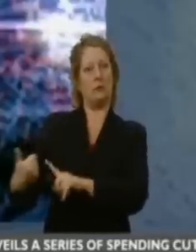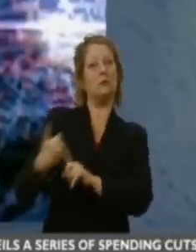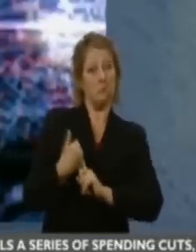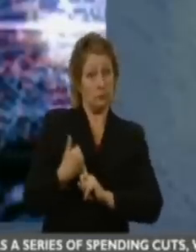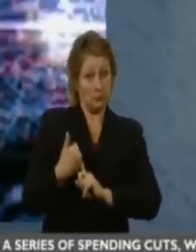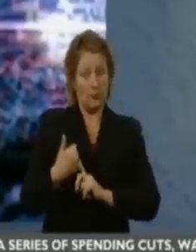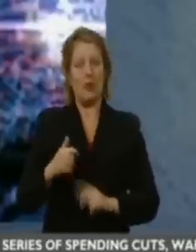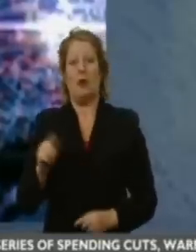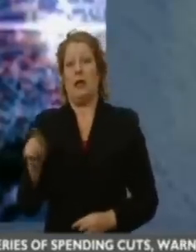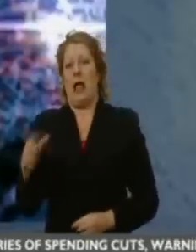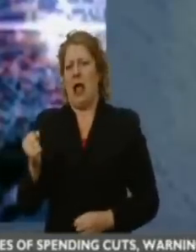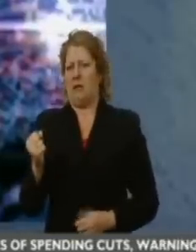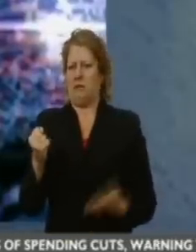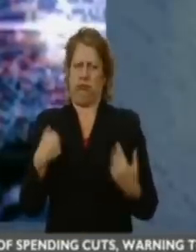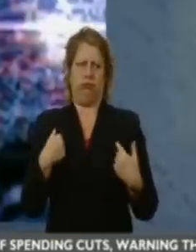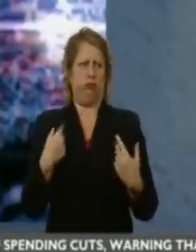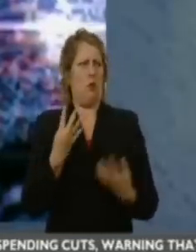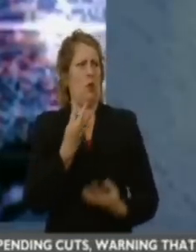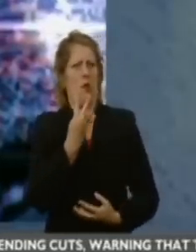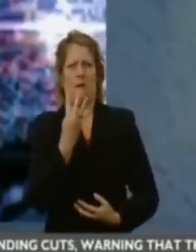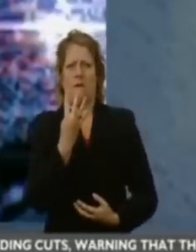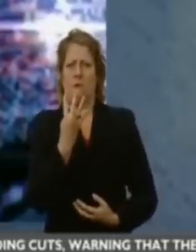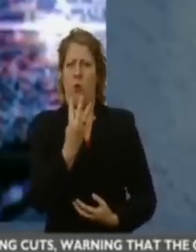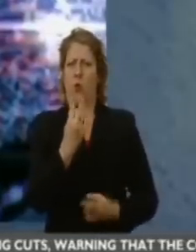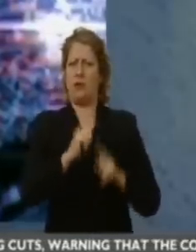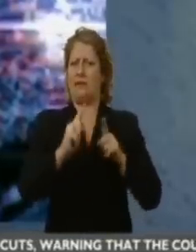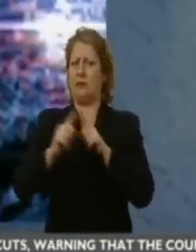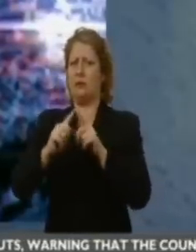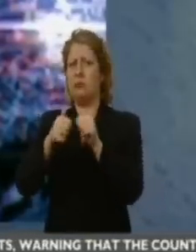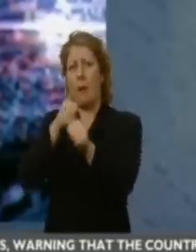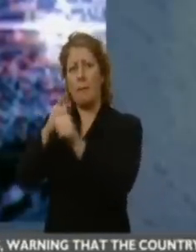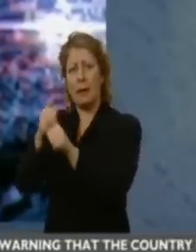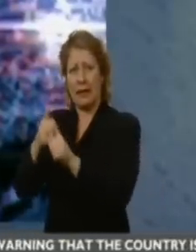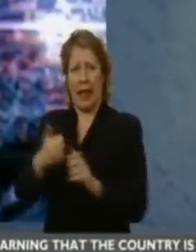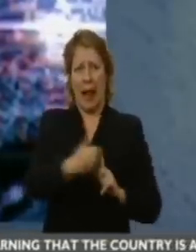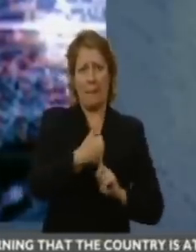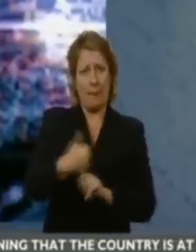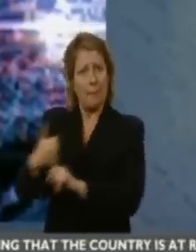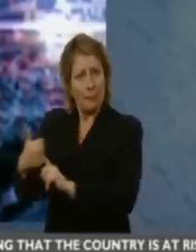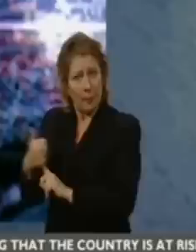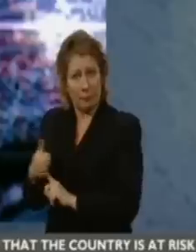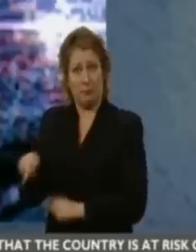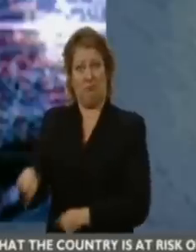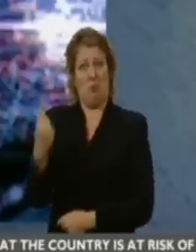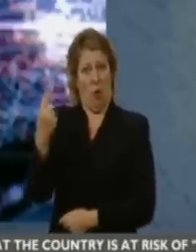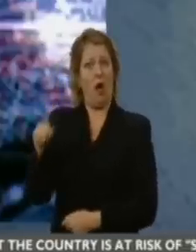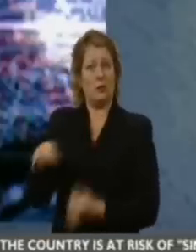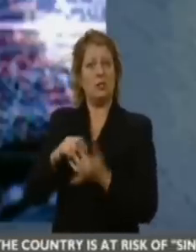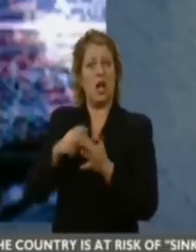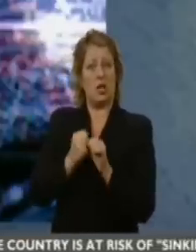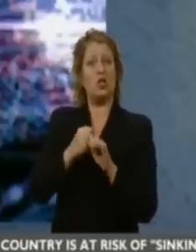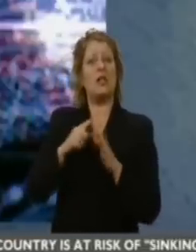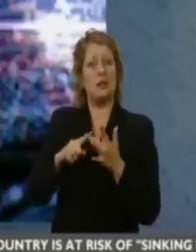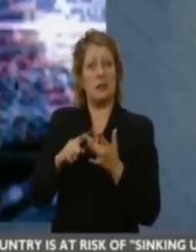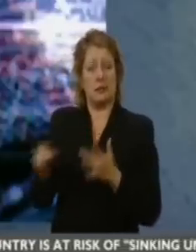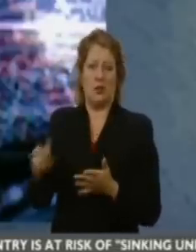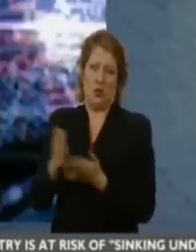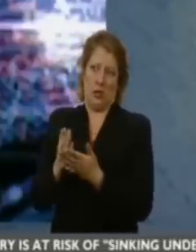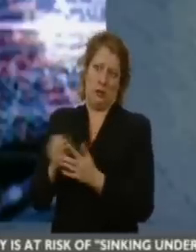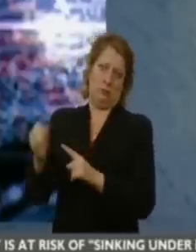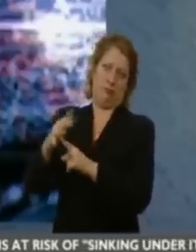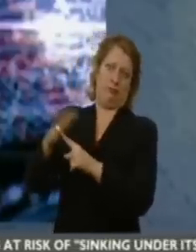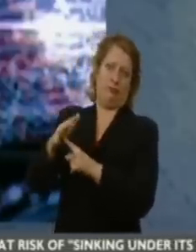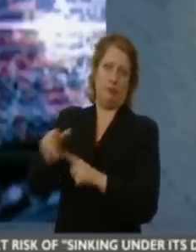firms working for us, trying to help us figure this out. But Sergei was, I would say, a very central figure in the whole